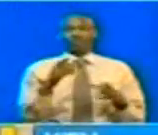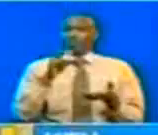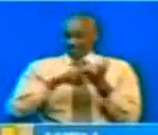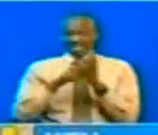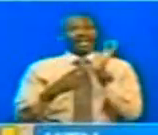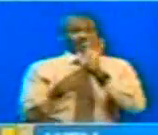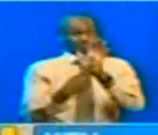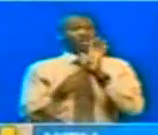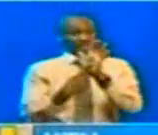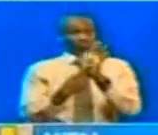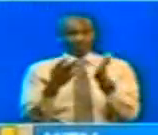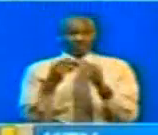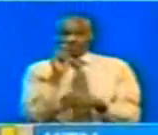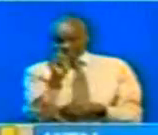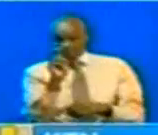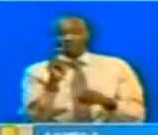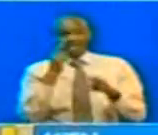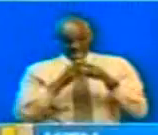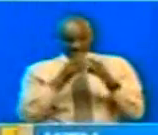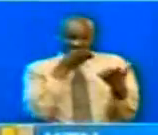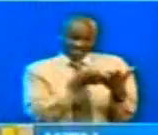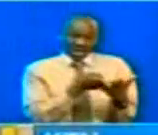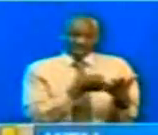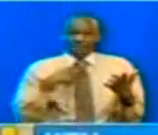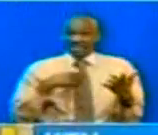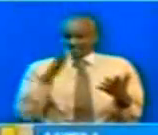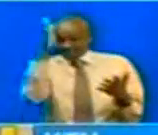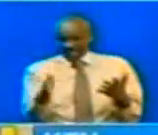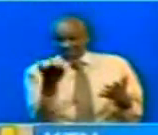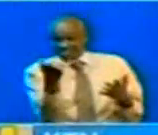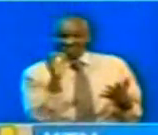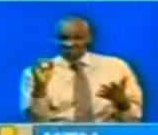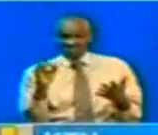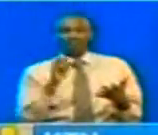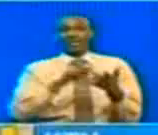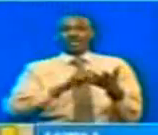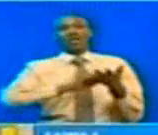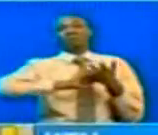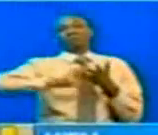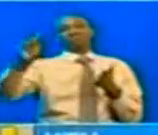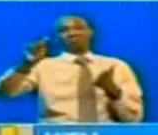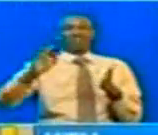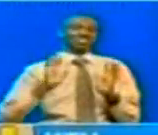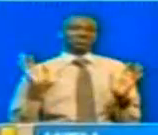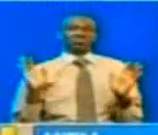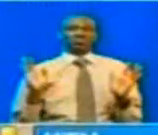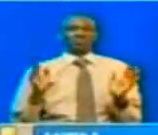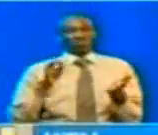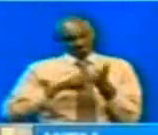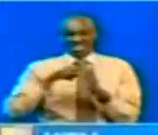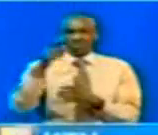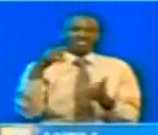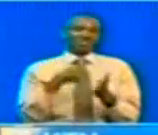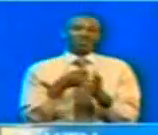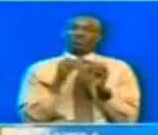for example, we see you in the database and we don't see you physically, that means you really don't exist. And so you will be deemed